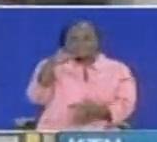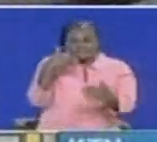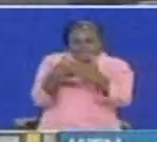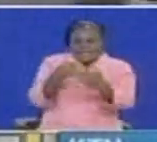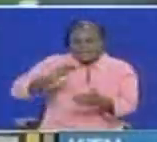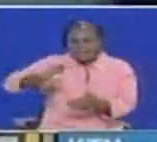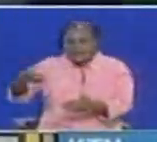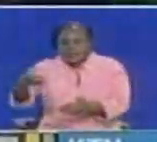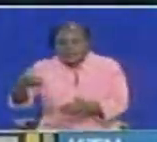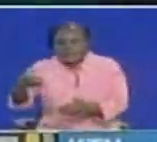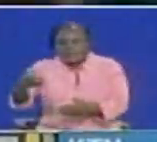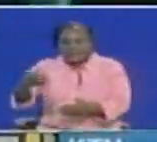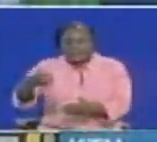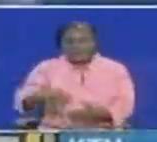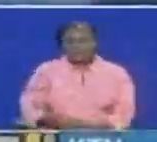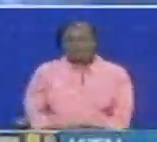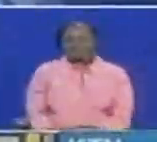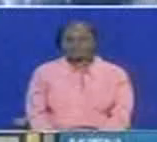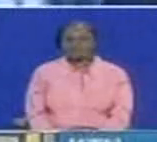town campus.